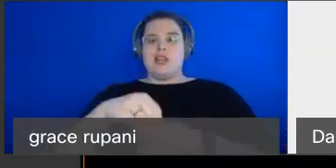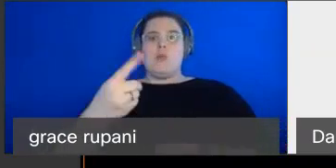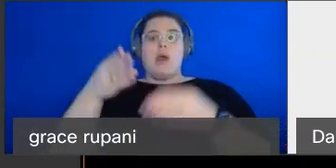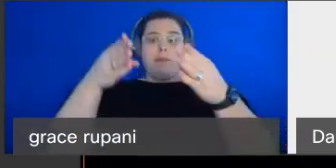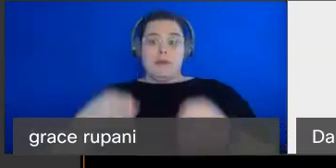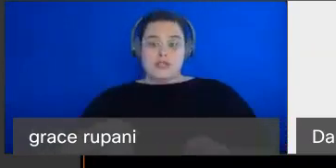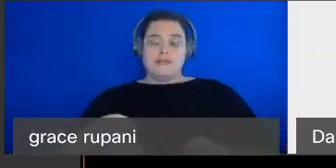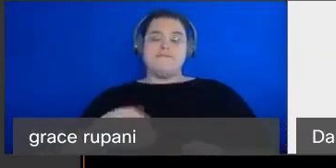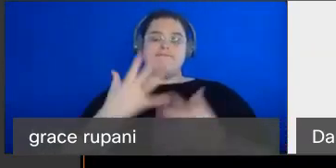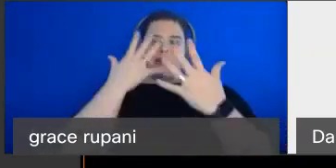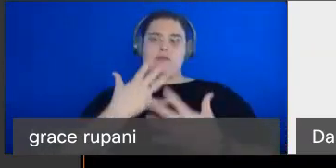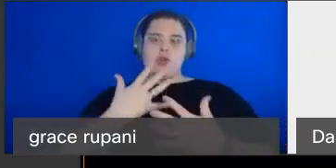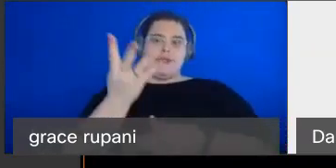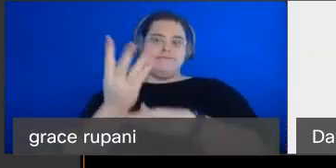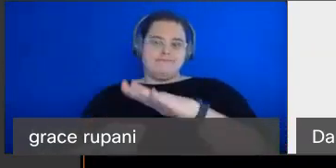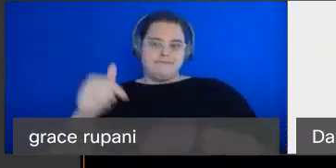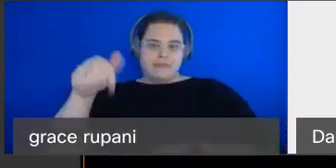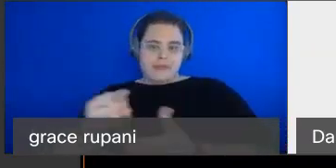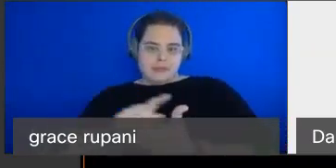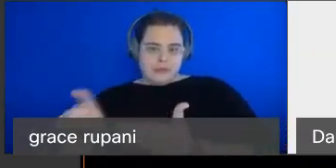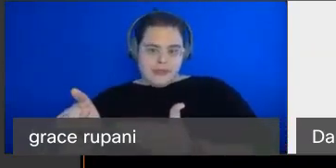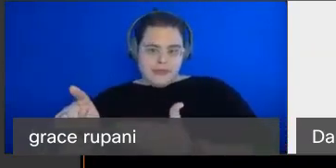week. And that was